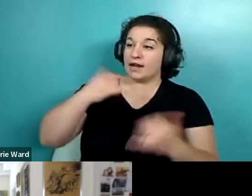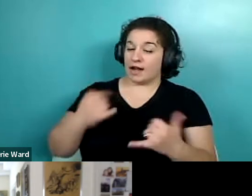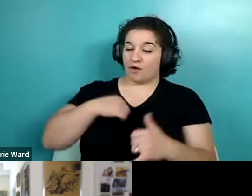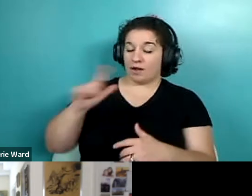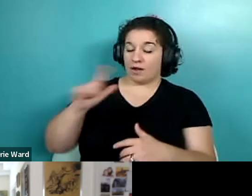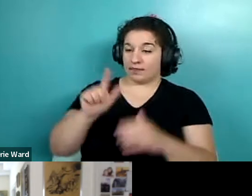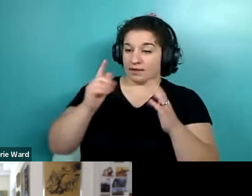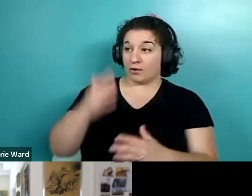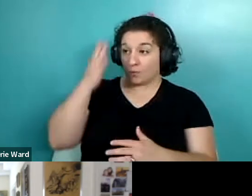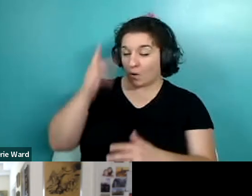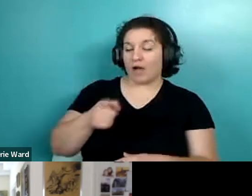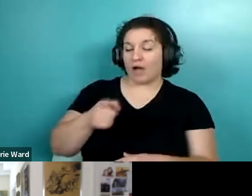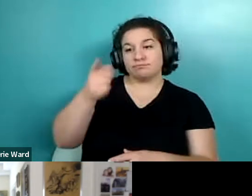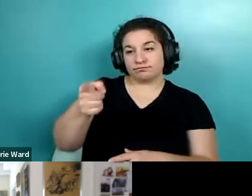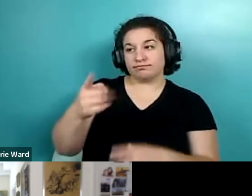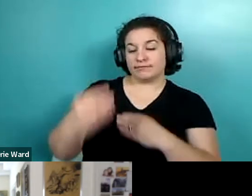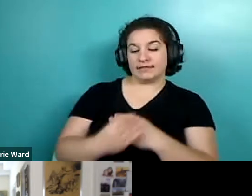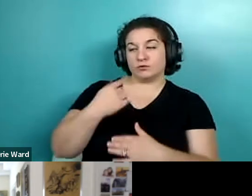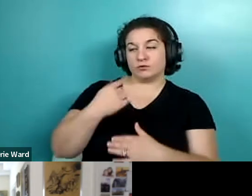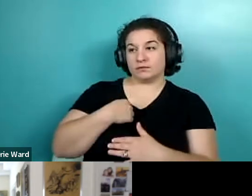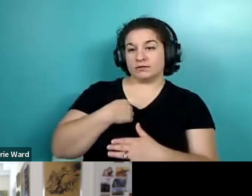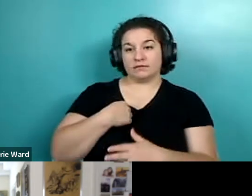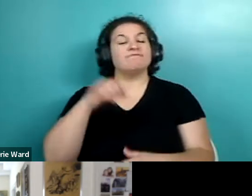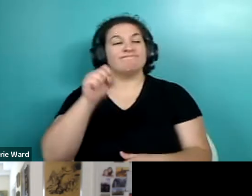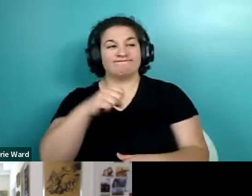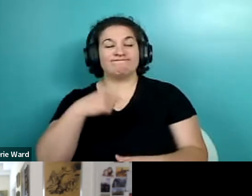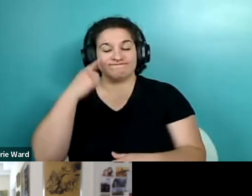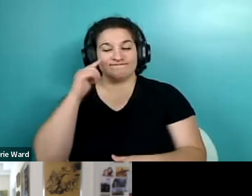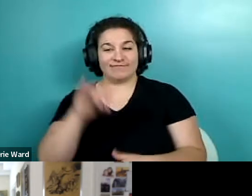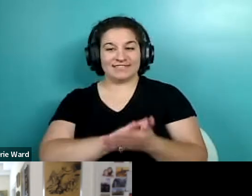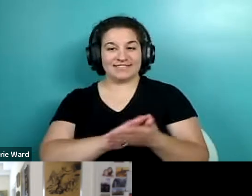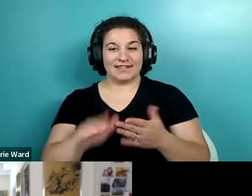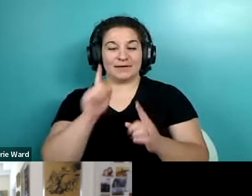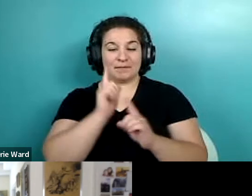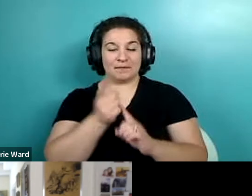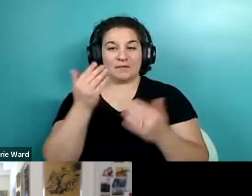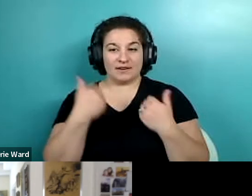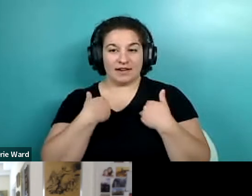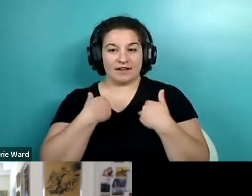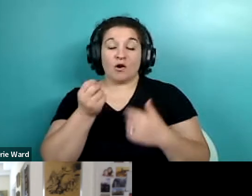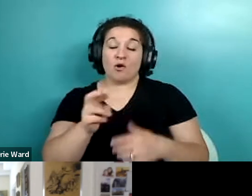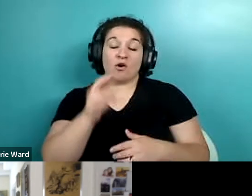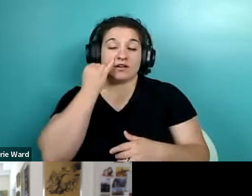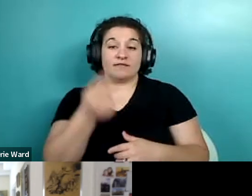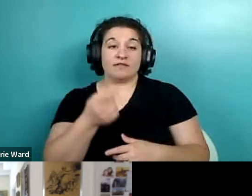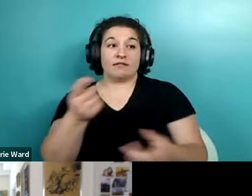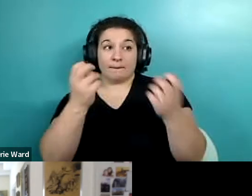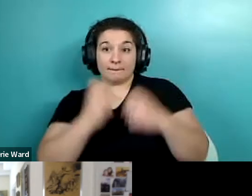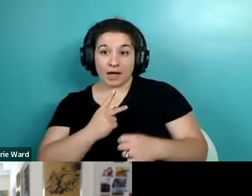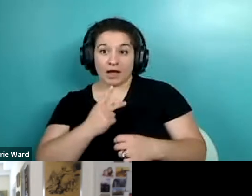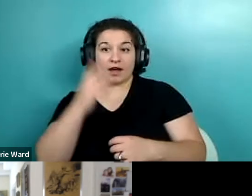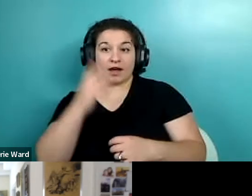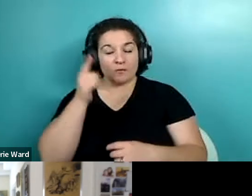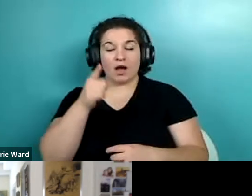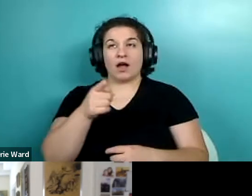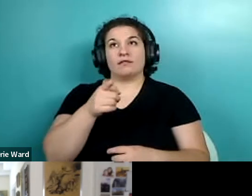yes, I think that's a really nice moment to have, or even when they just come back because they love the book that you recommended. and want